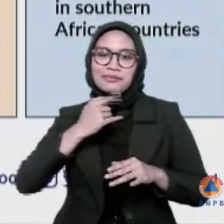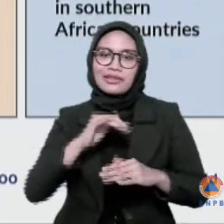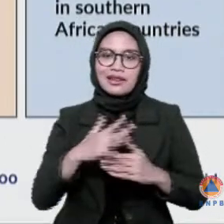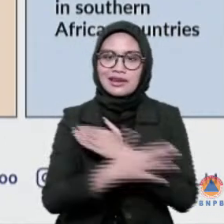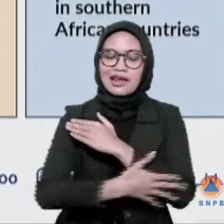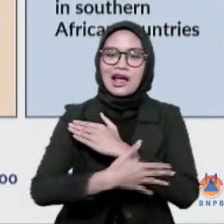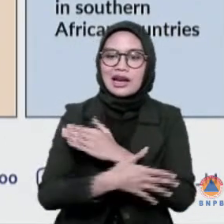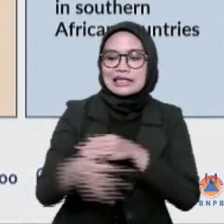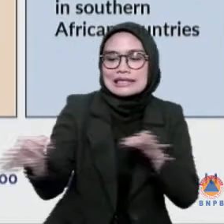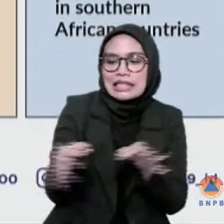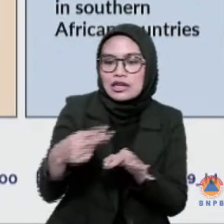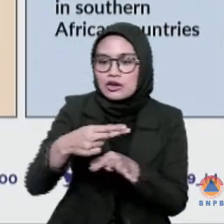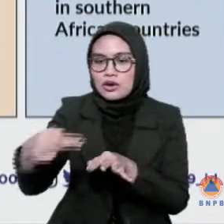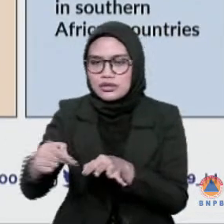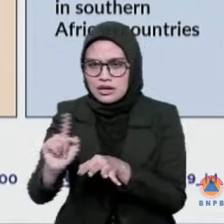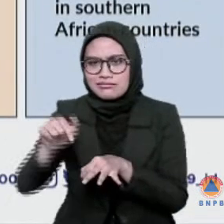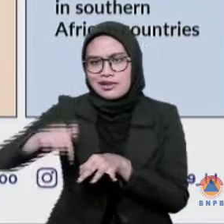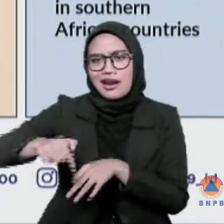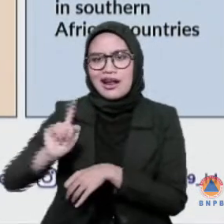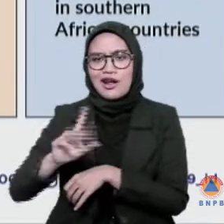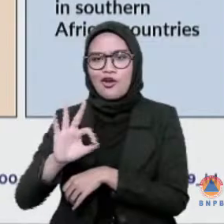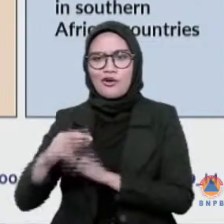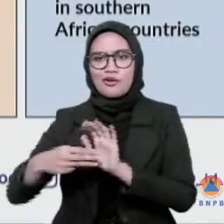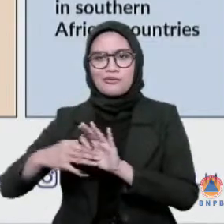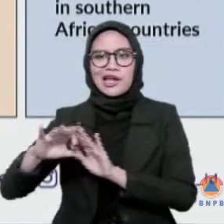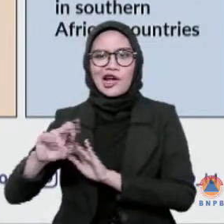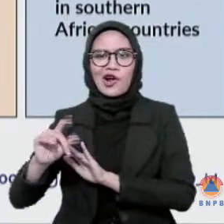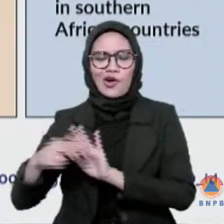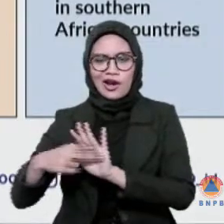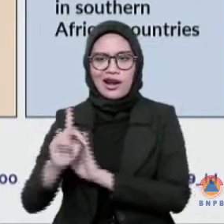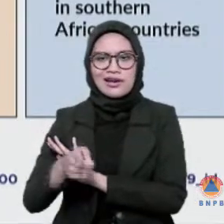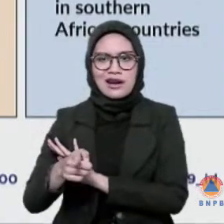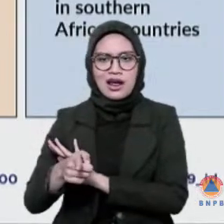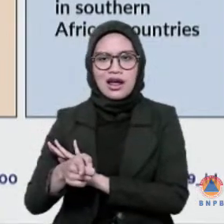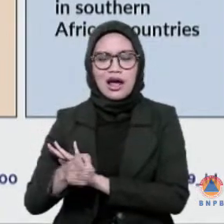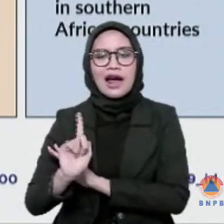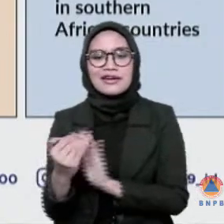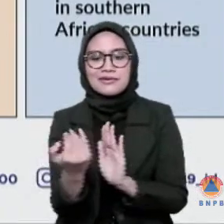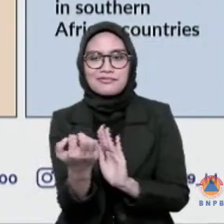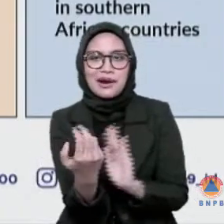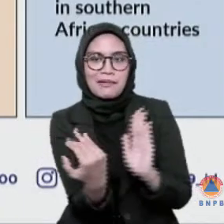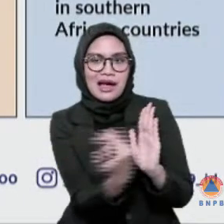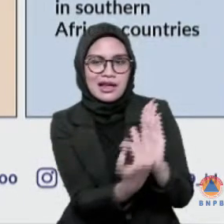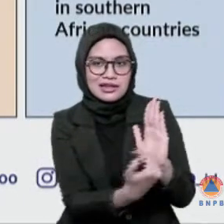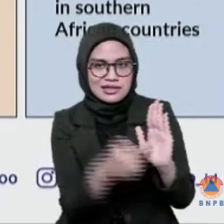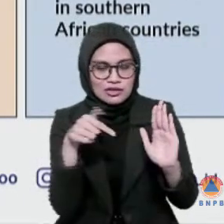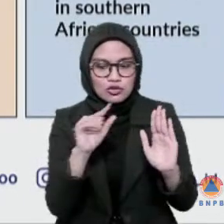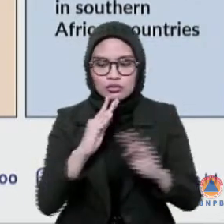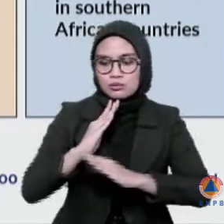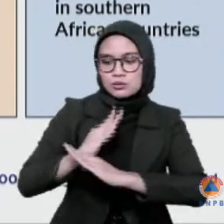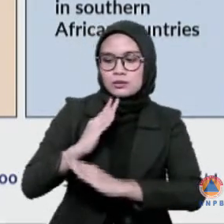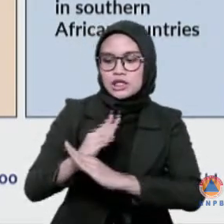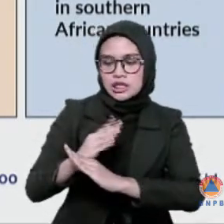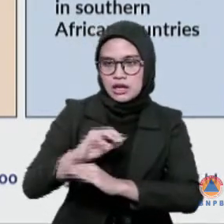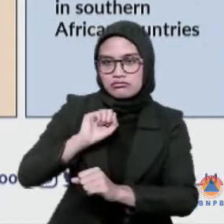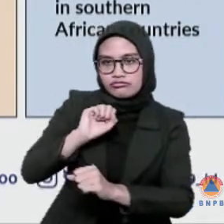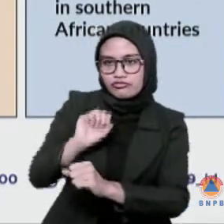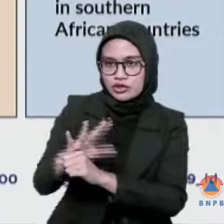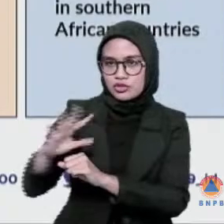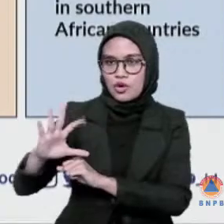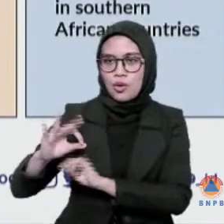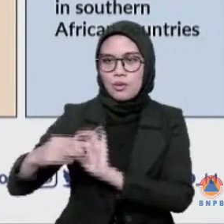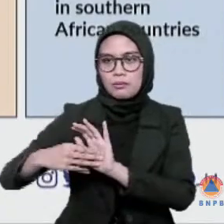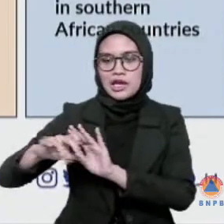taken anticipatory steps to prevent this variant from spreading more widely in their country. And